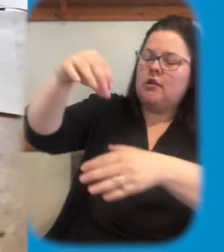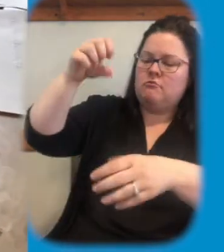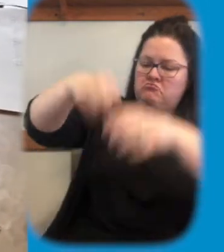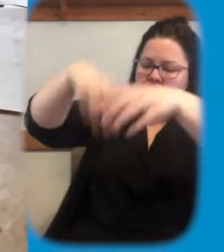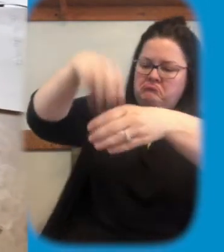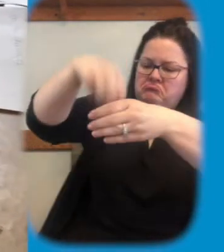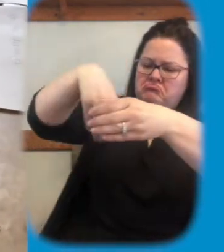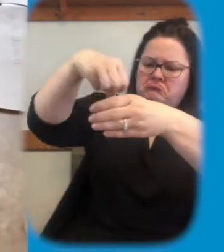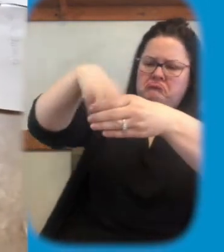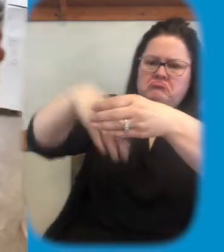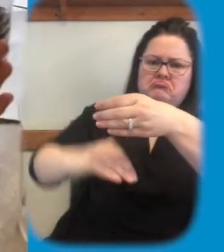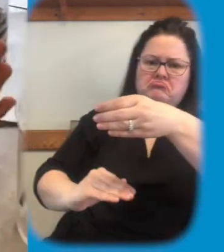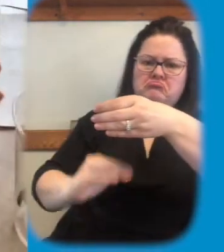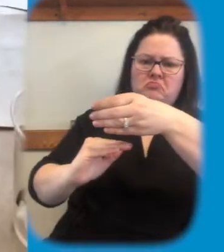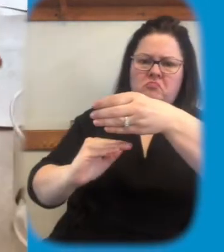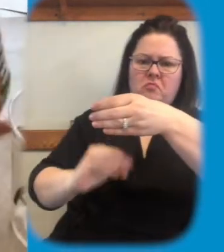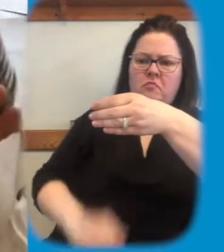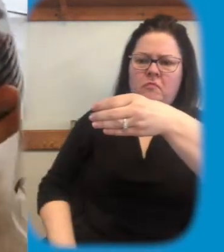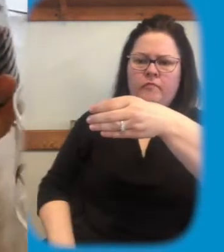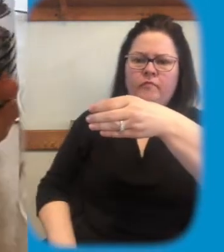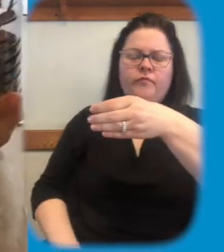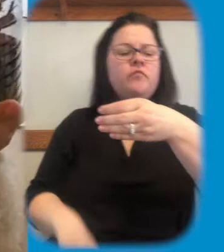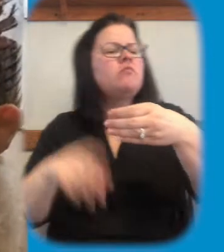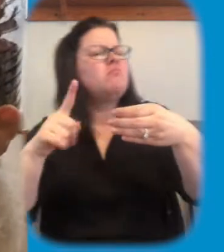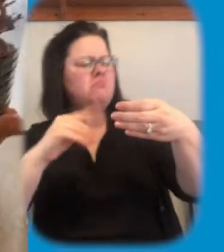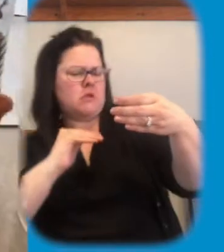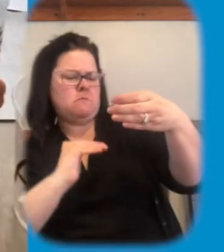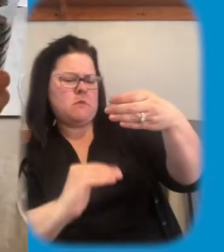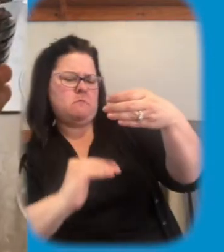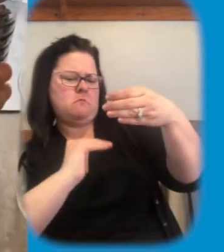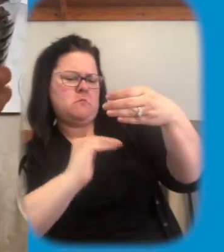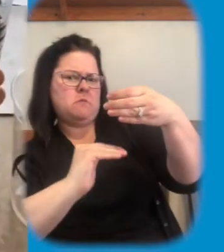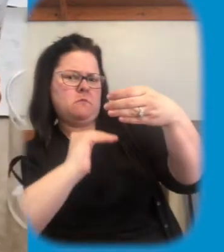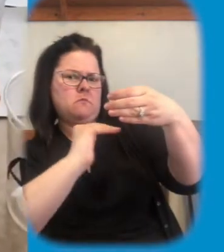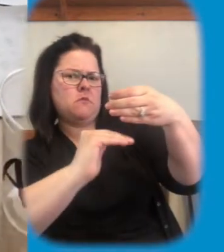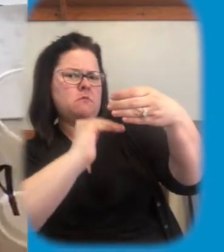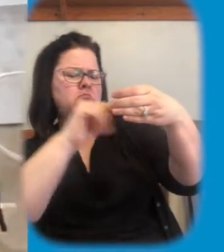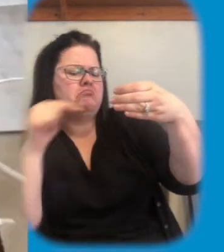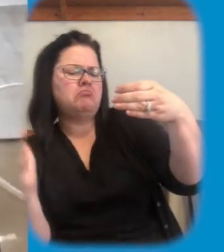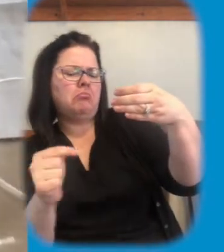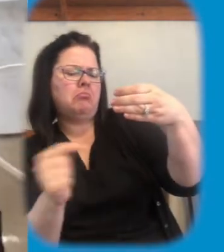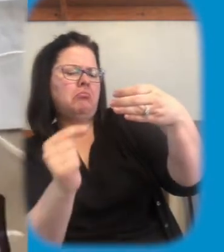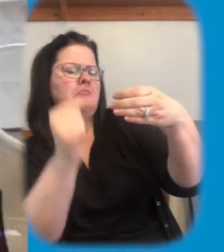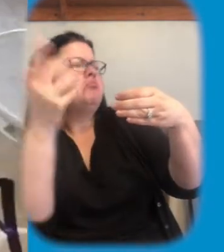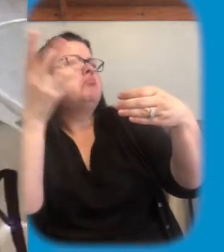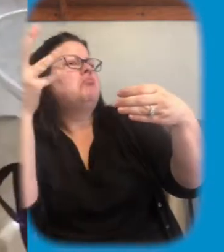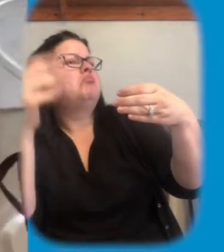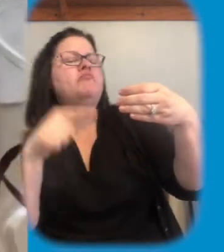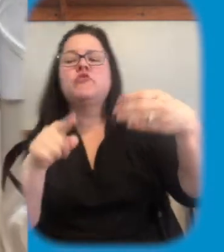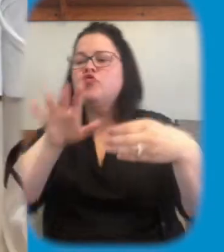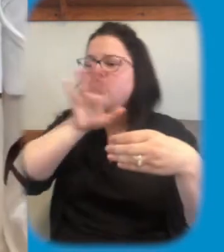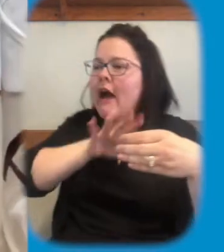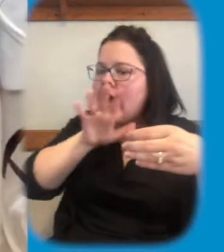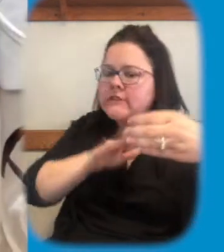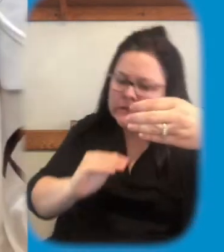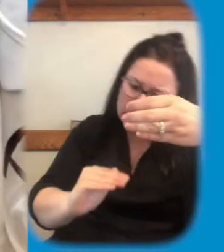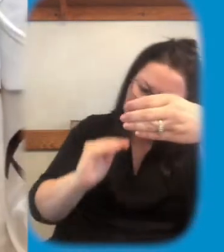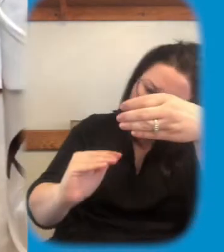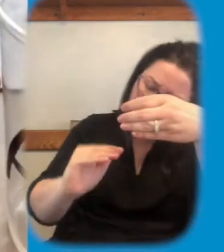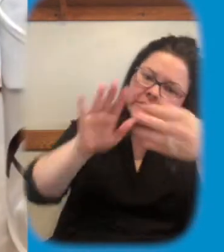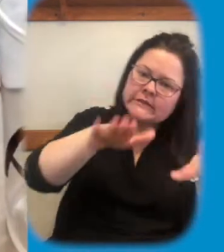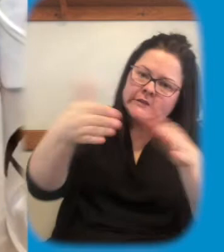materials. This is made out of natural materials. Can you tell me what the layers of that filter are?